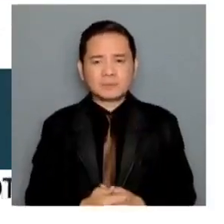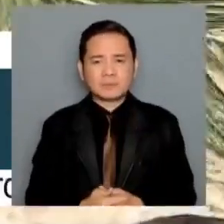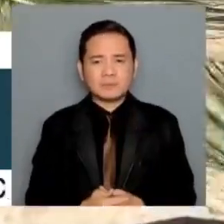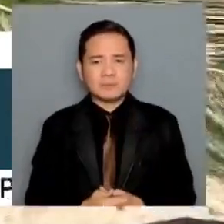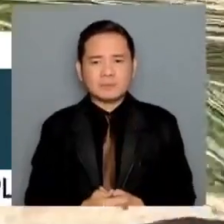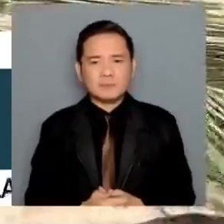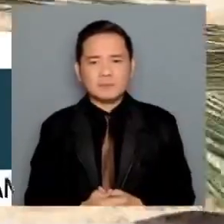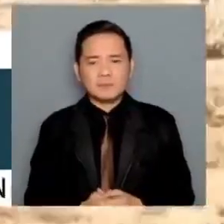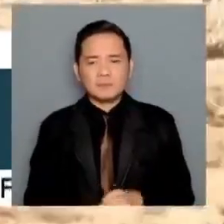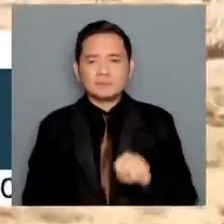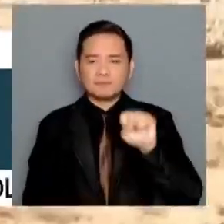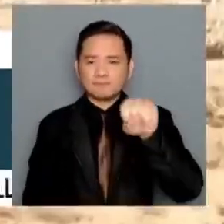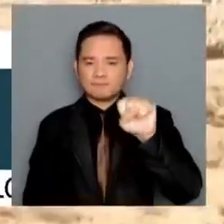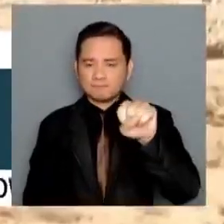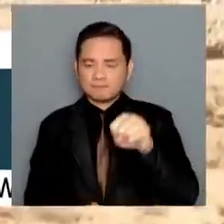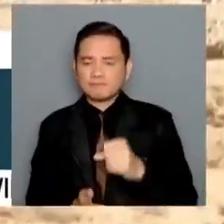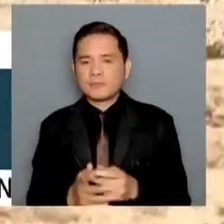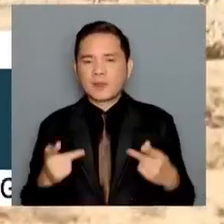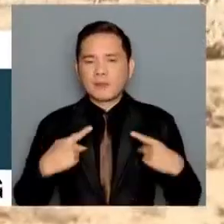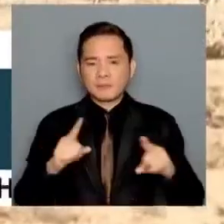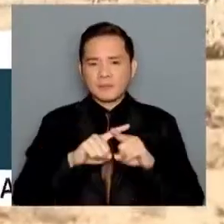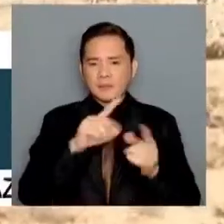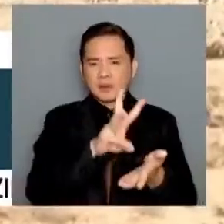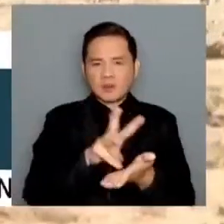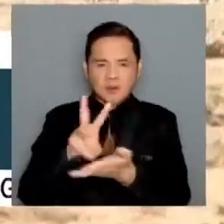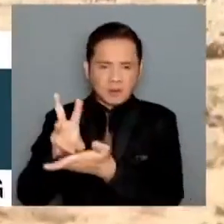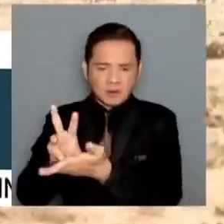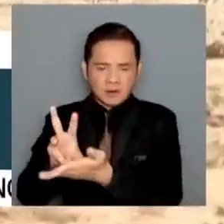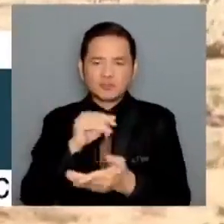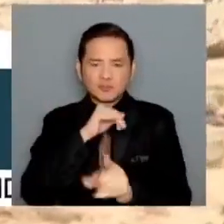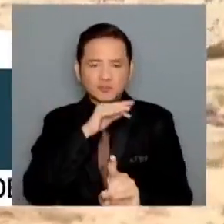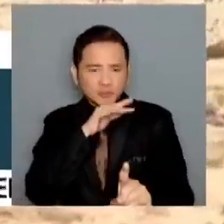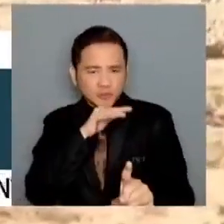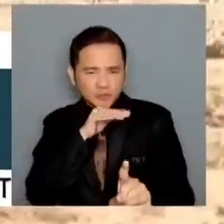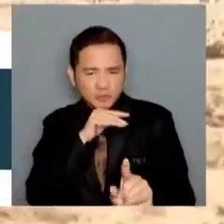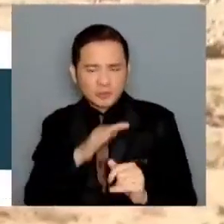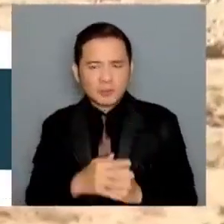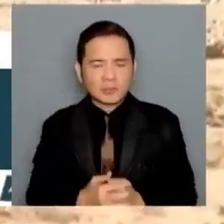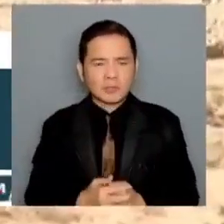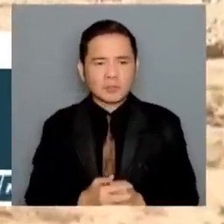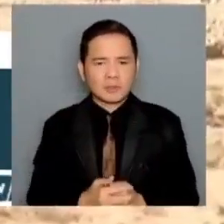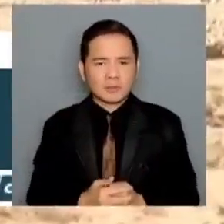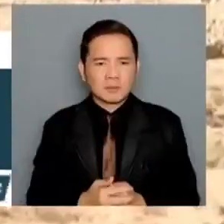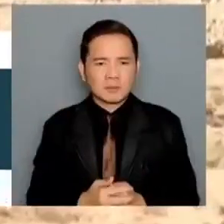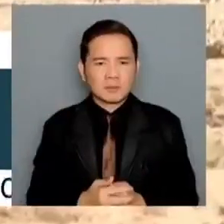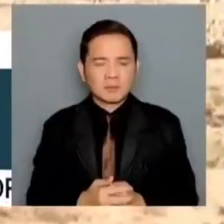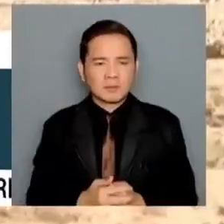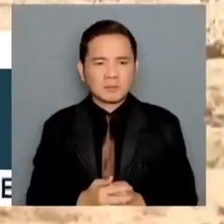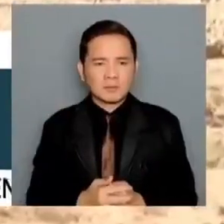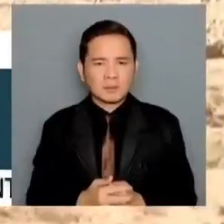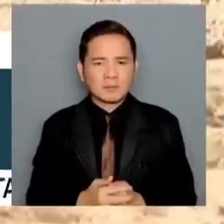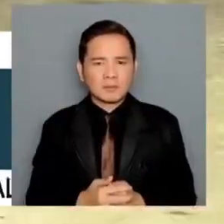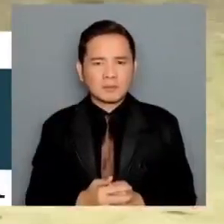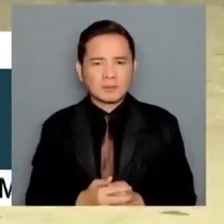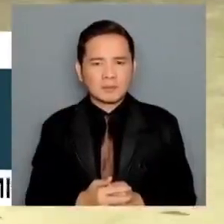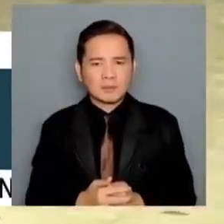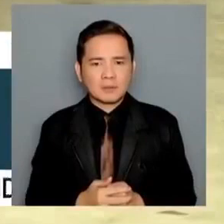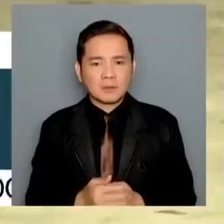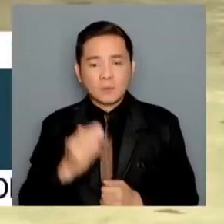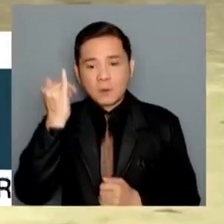There will be tourist spots which will be definitely affected, potentially to be affected in the event that the oil